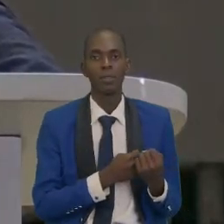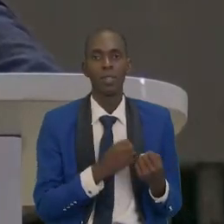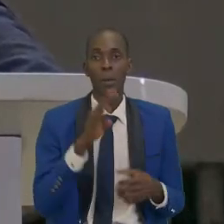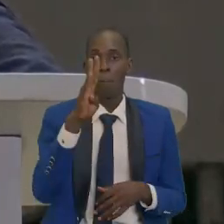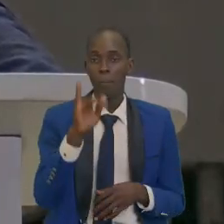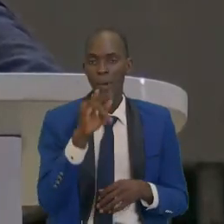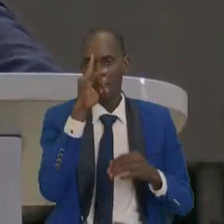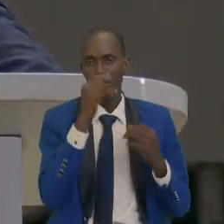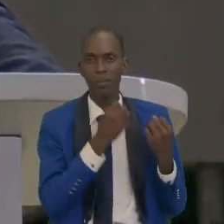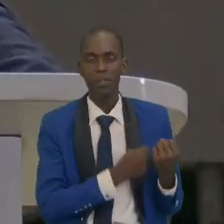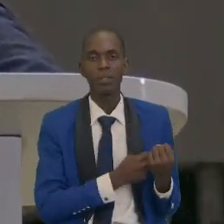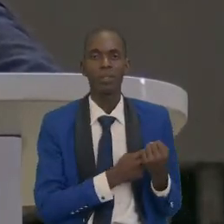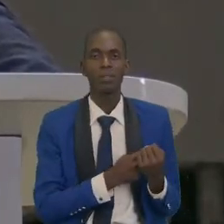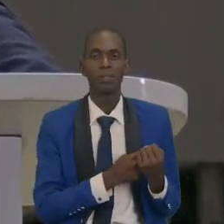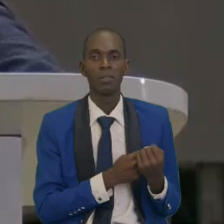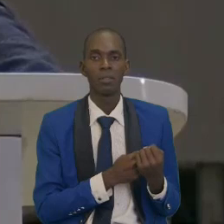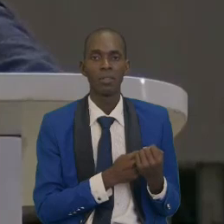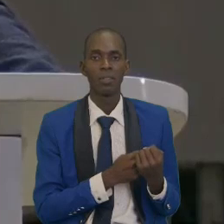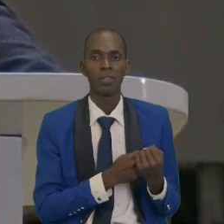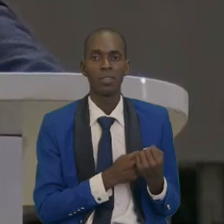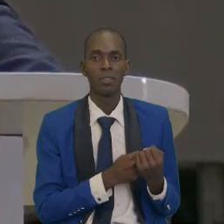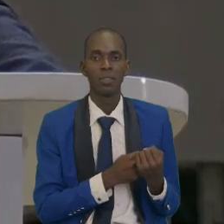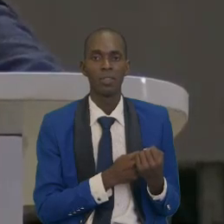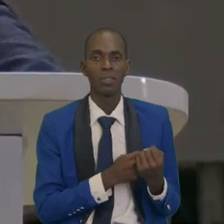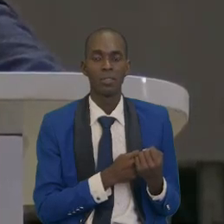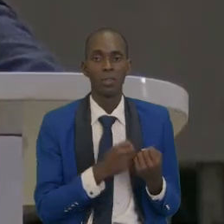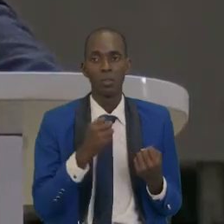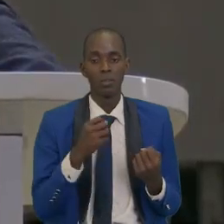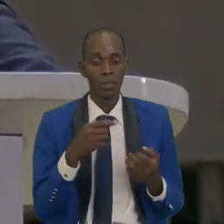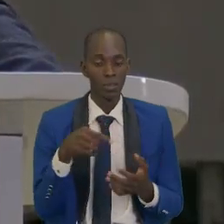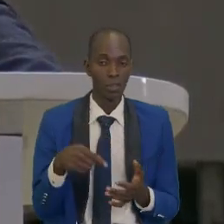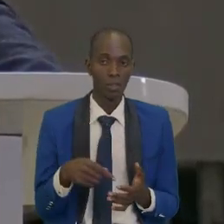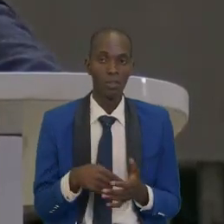faith face The Impossible